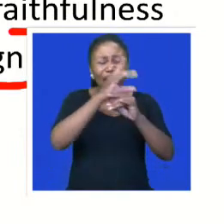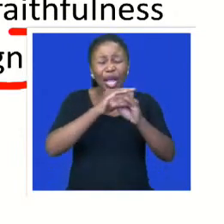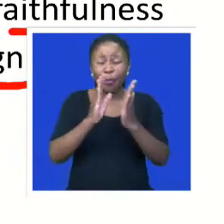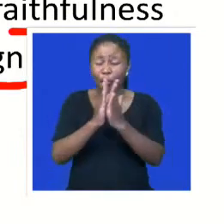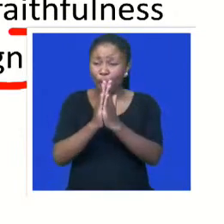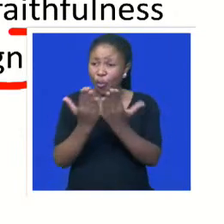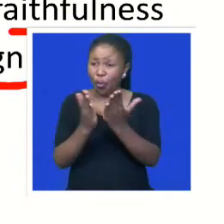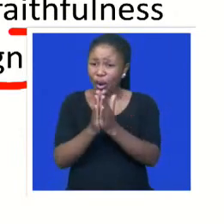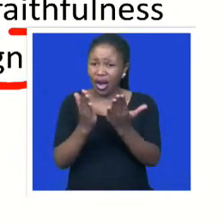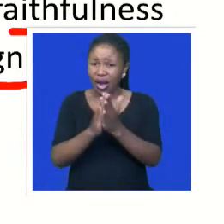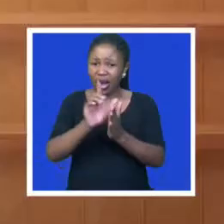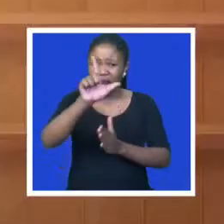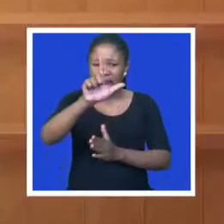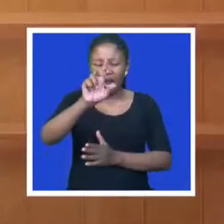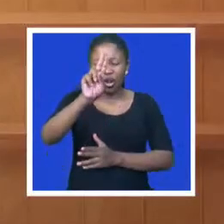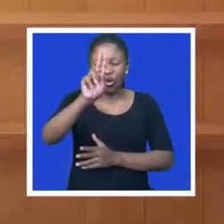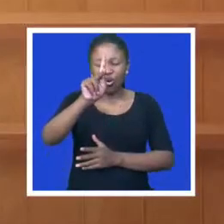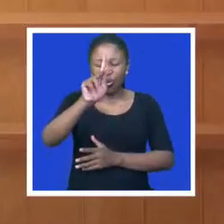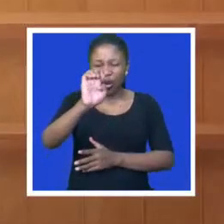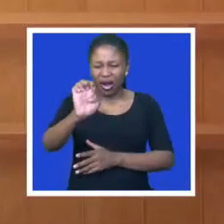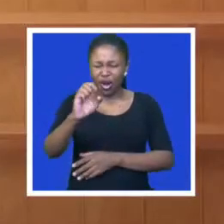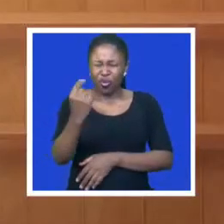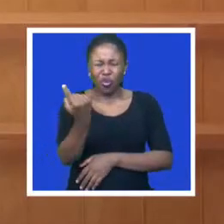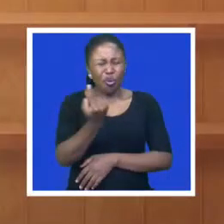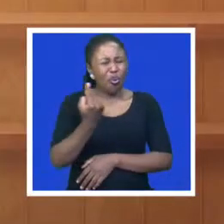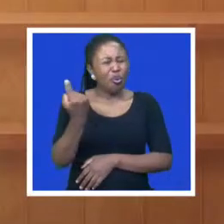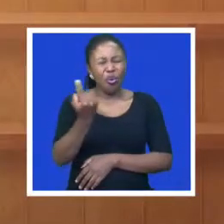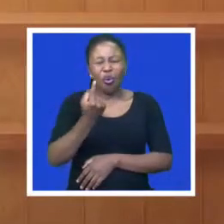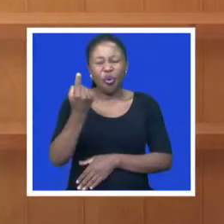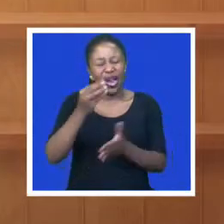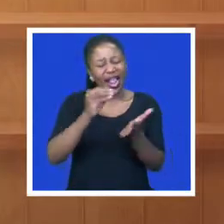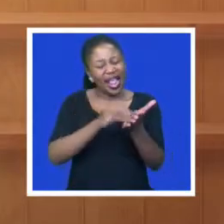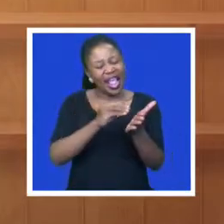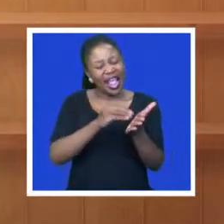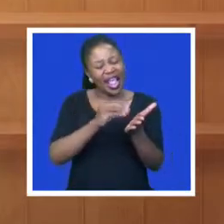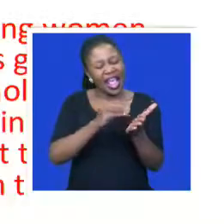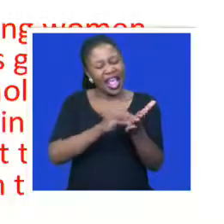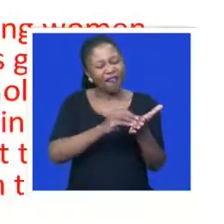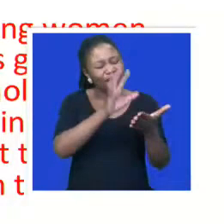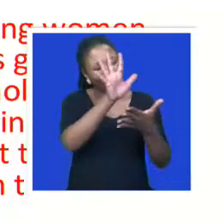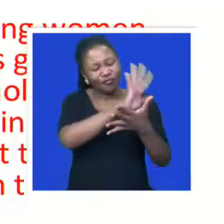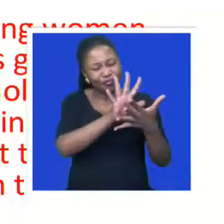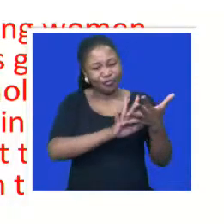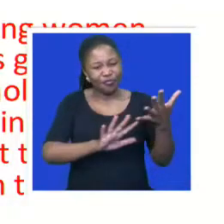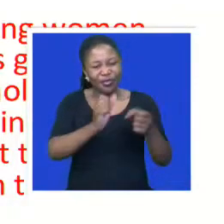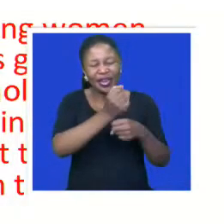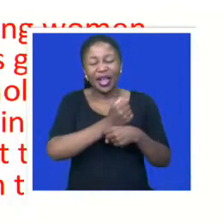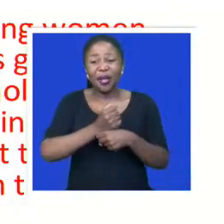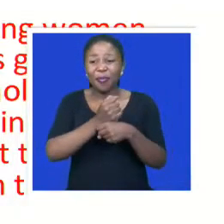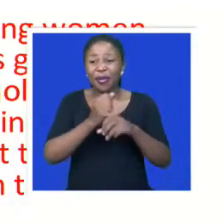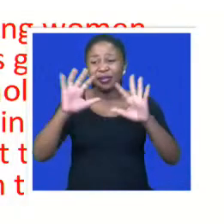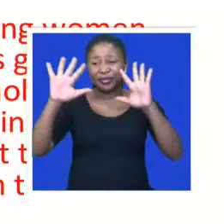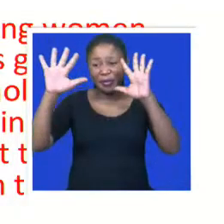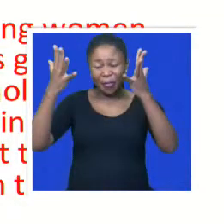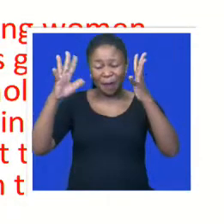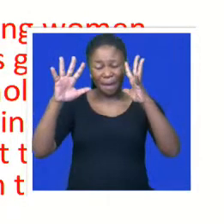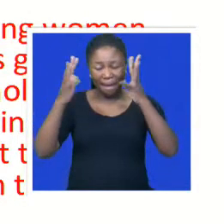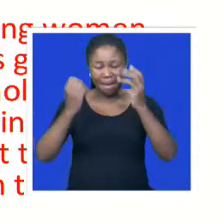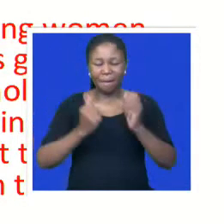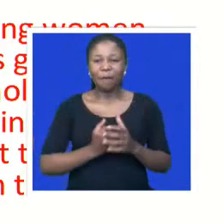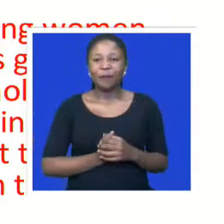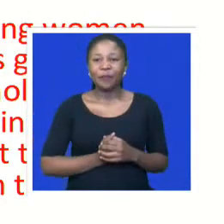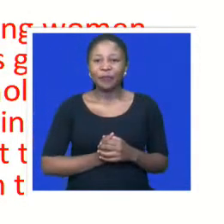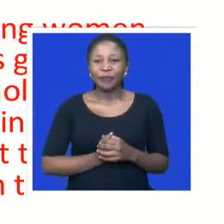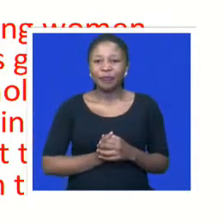Magnificat. Let us move forward. Mary's visit to Elizabeth, Luke